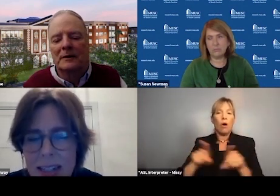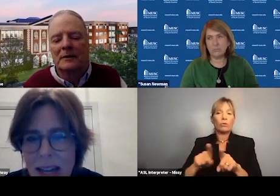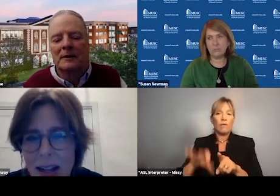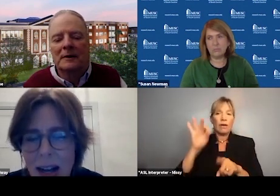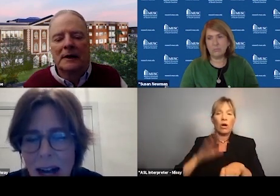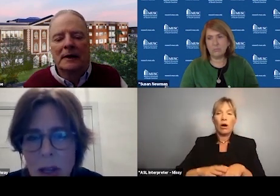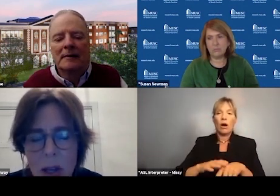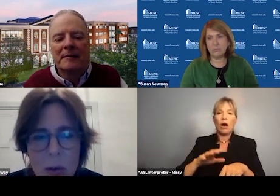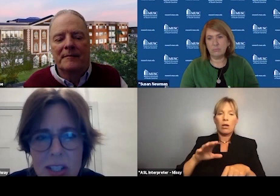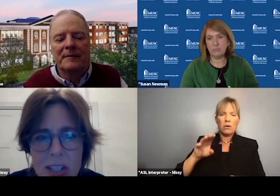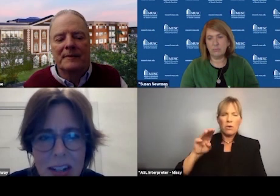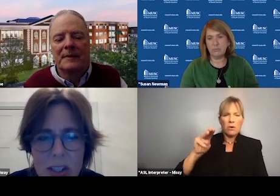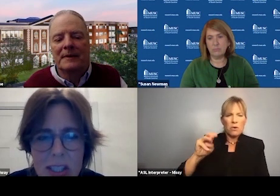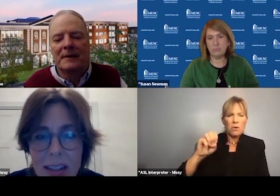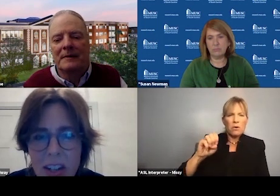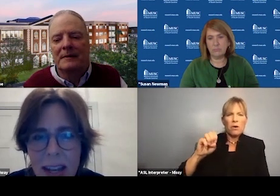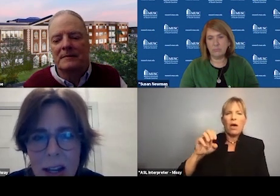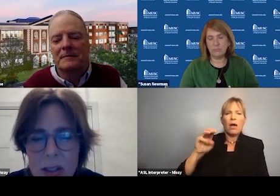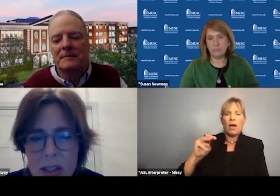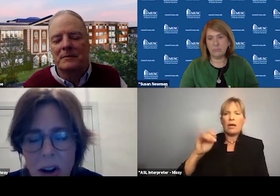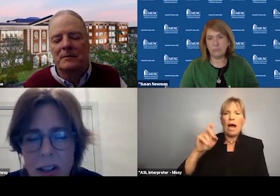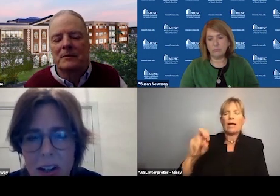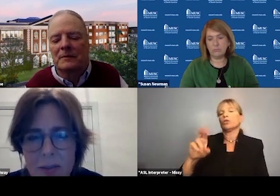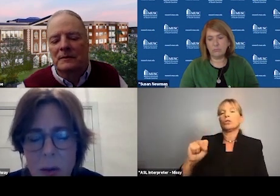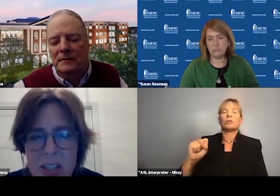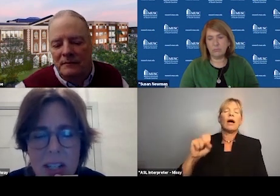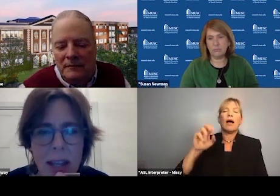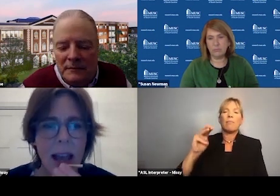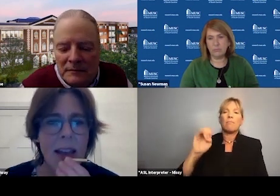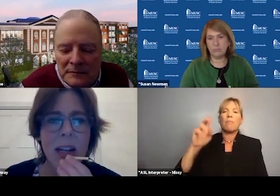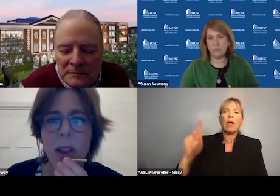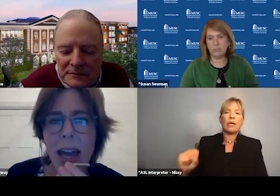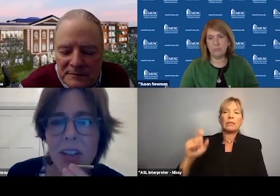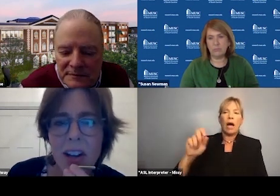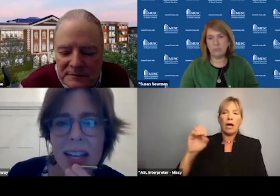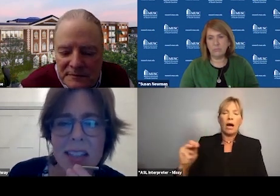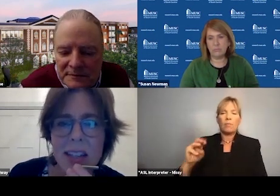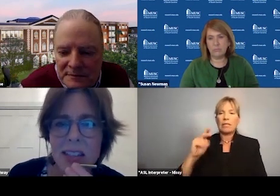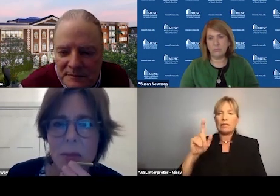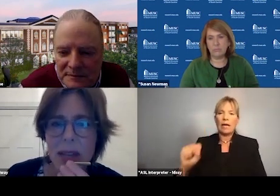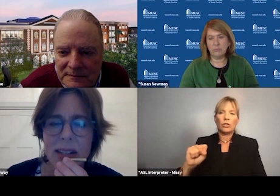on NARIC.com, which is Neidler's clearinghouse for all of our information. And then we'll